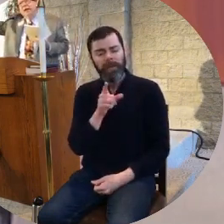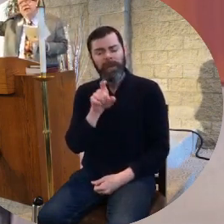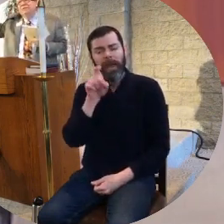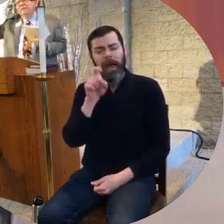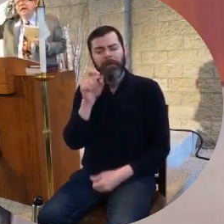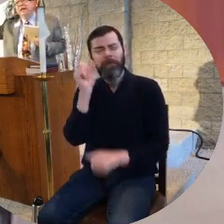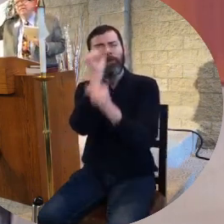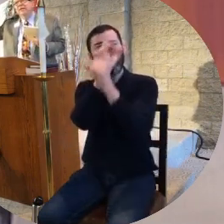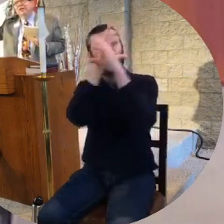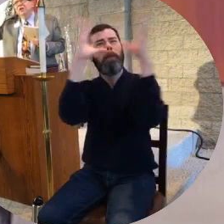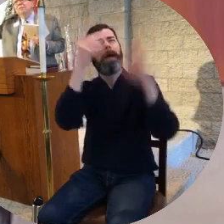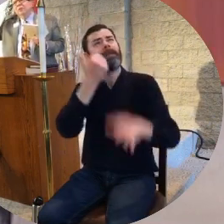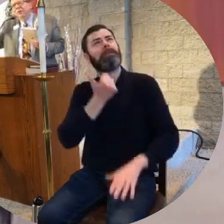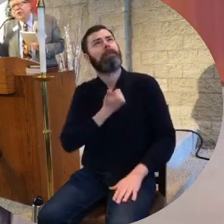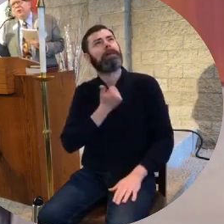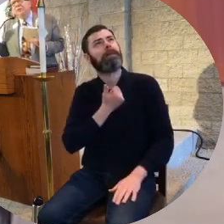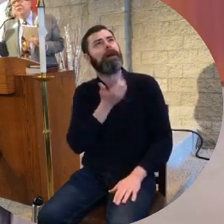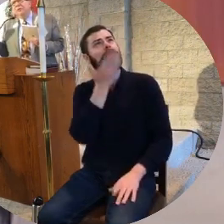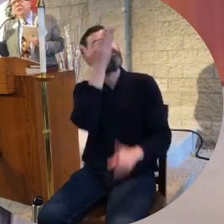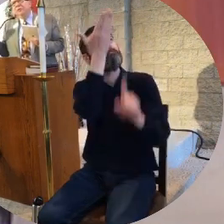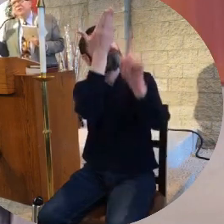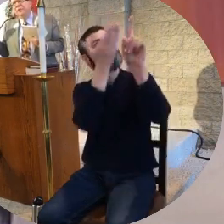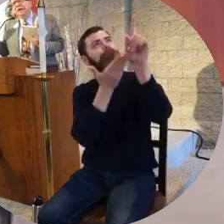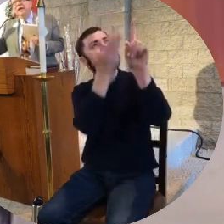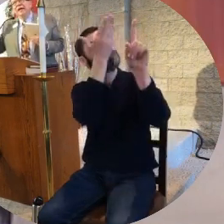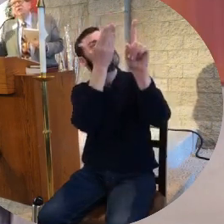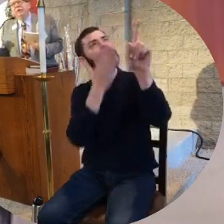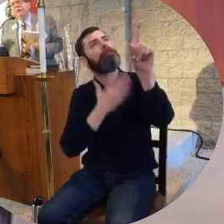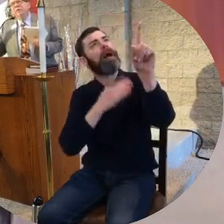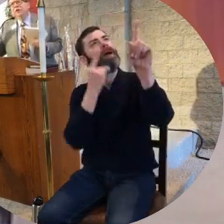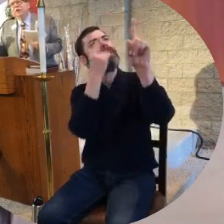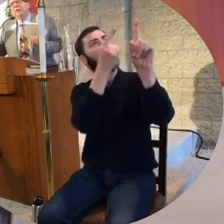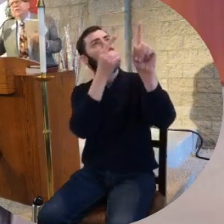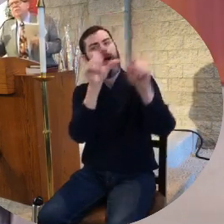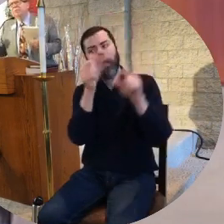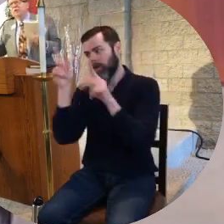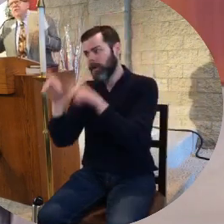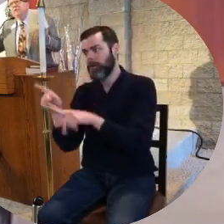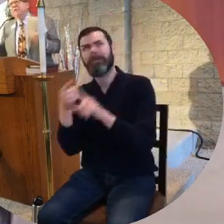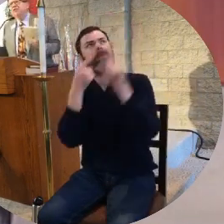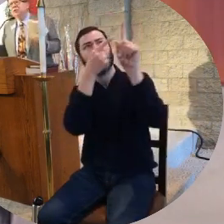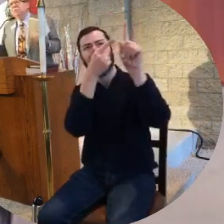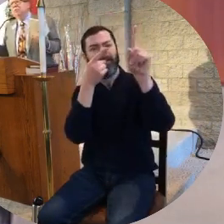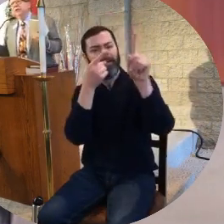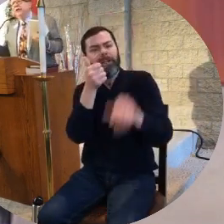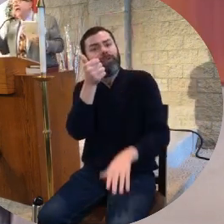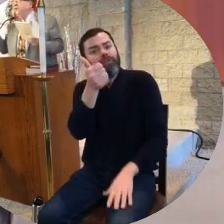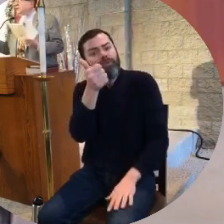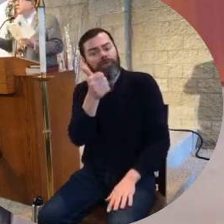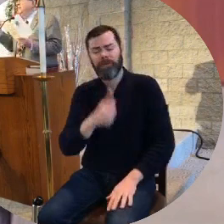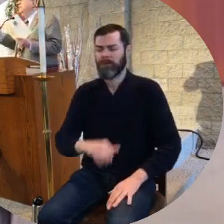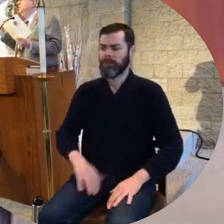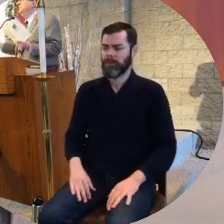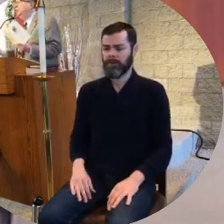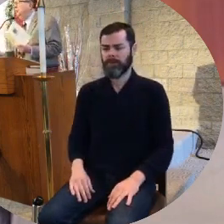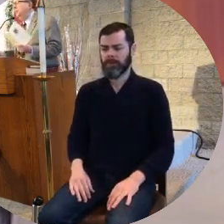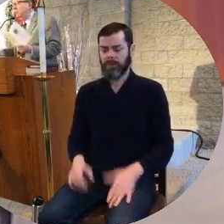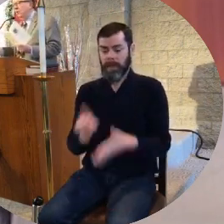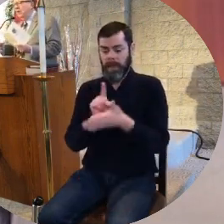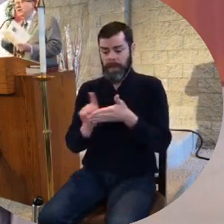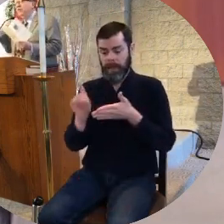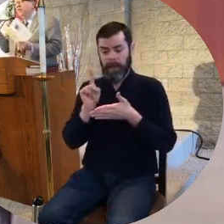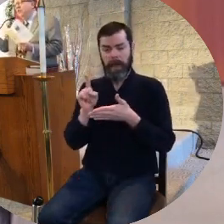someone else in that image, but you. Last week, we talked about the importance of a vision board and using that as a